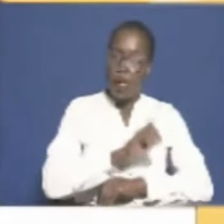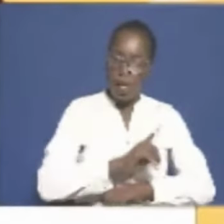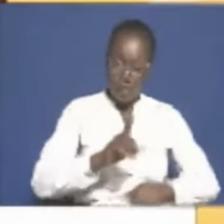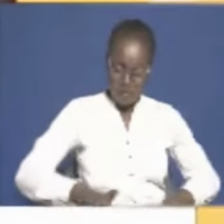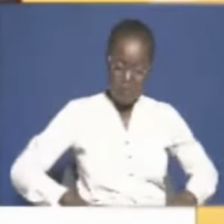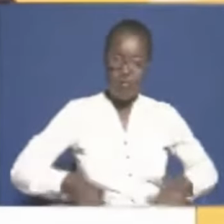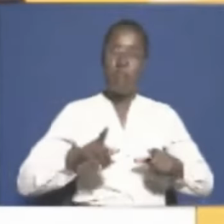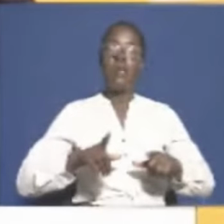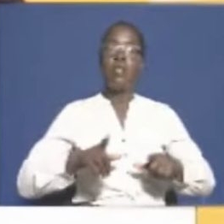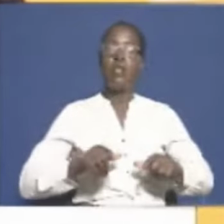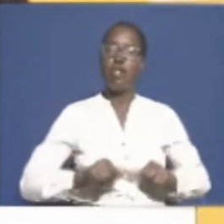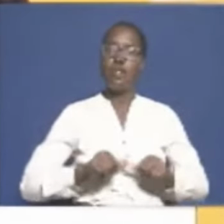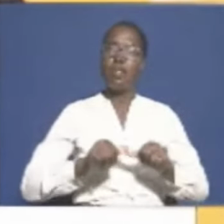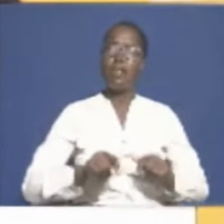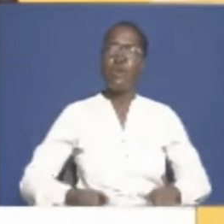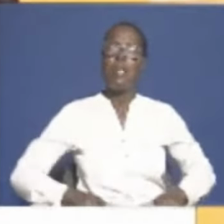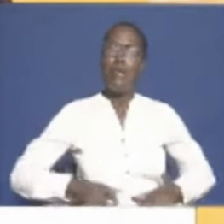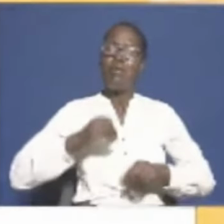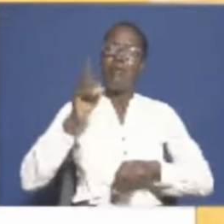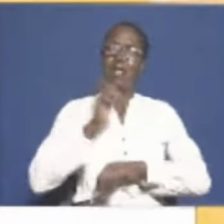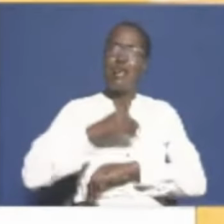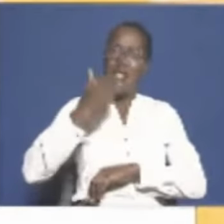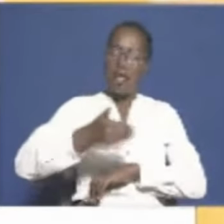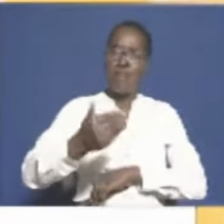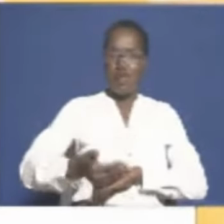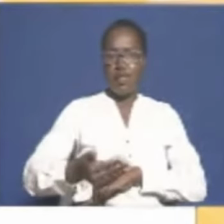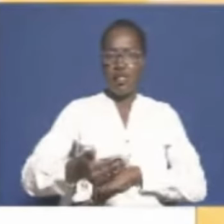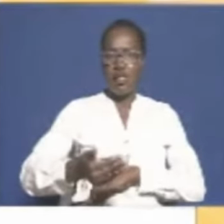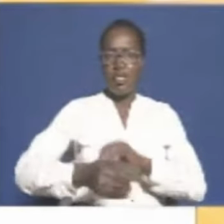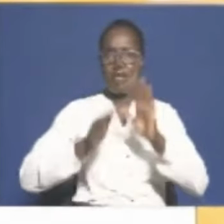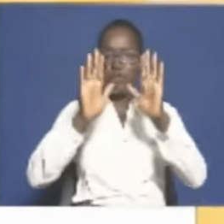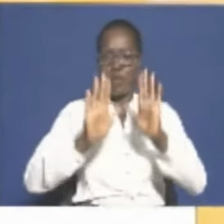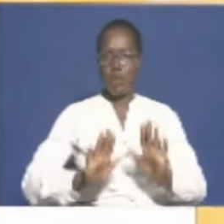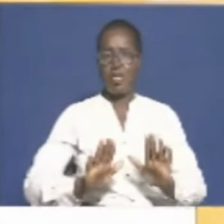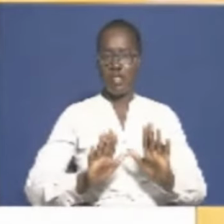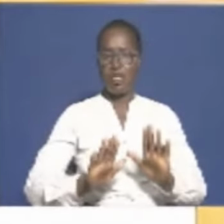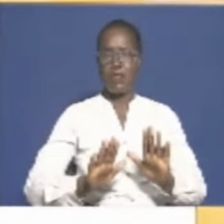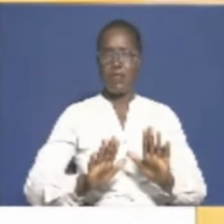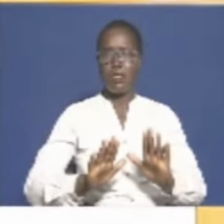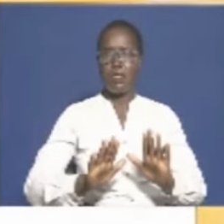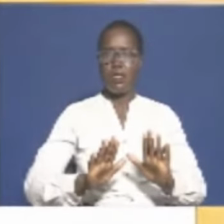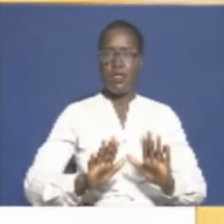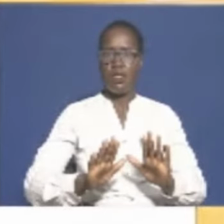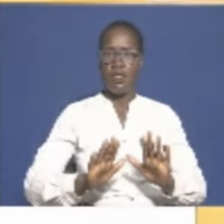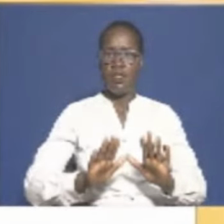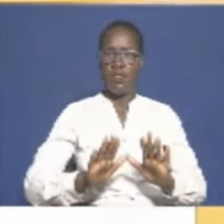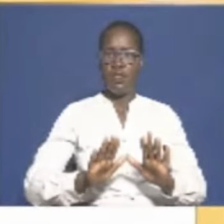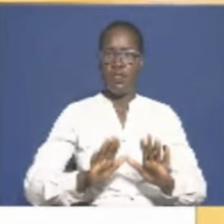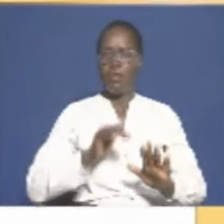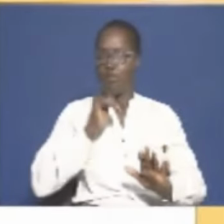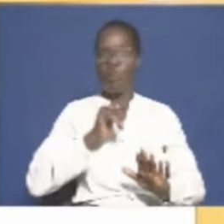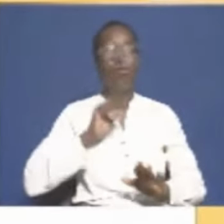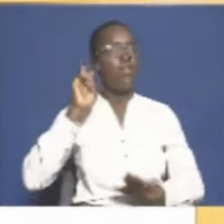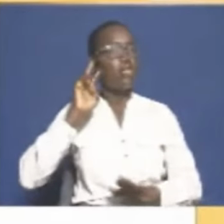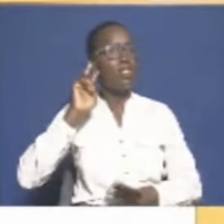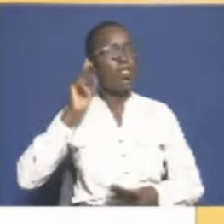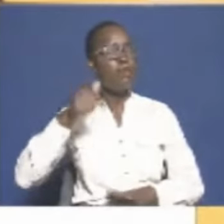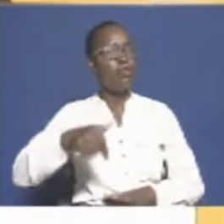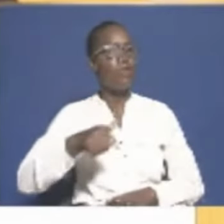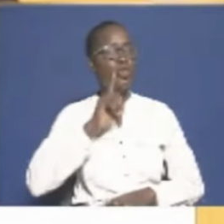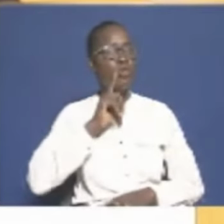that he has told us, it's how we live every day that matters. Not what we listen to today, and